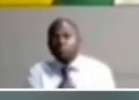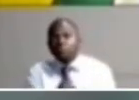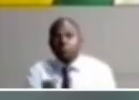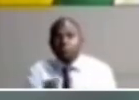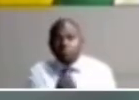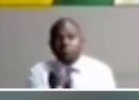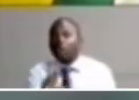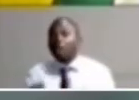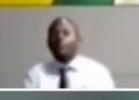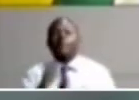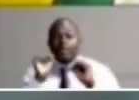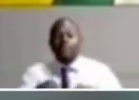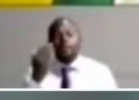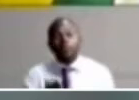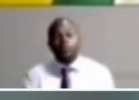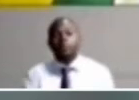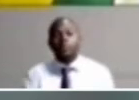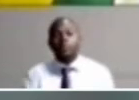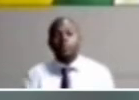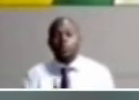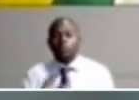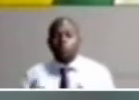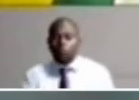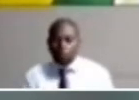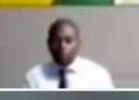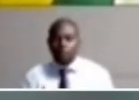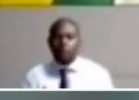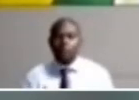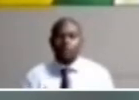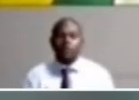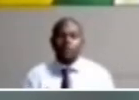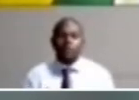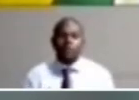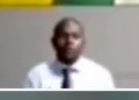All other movements should stop except these